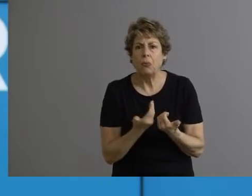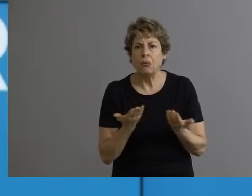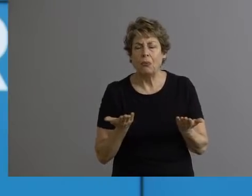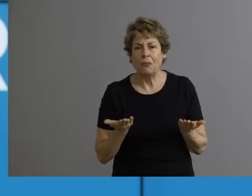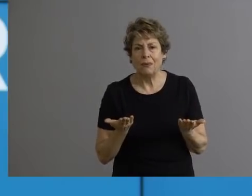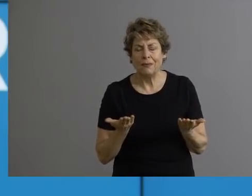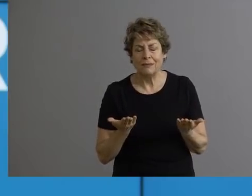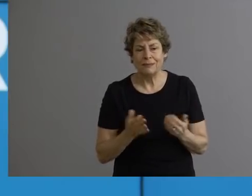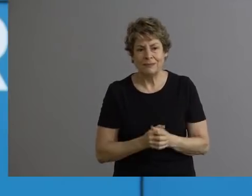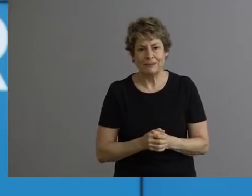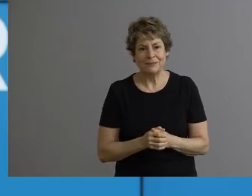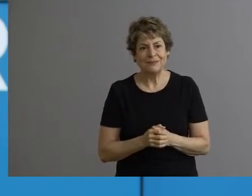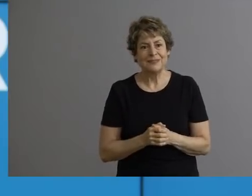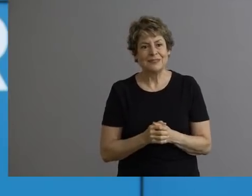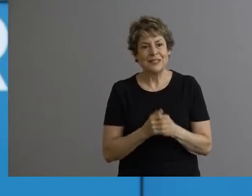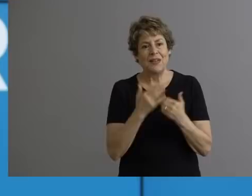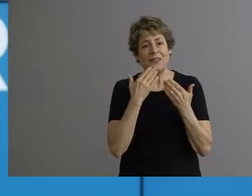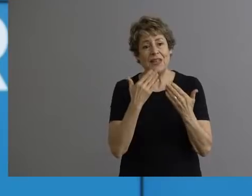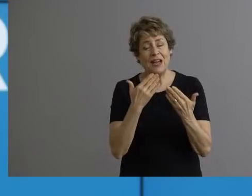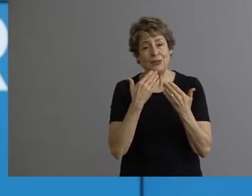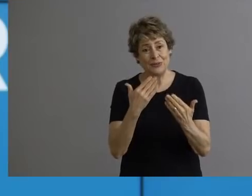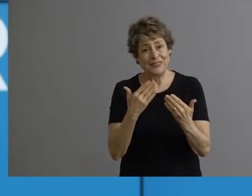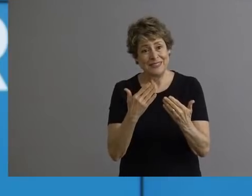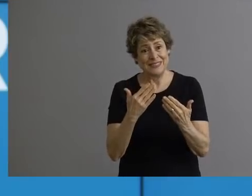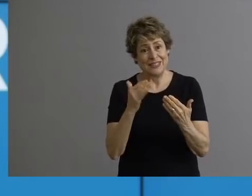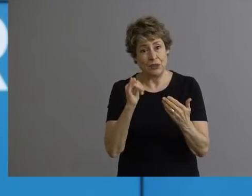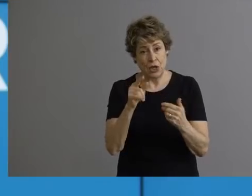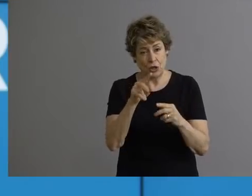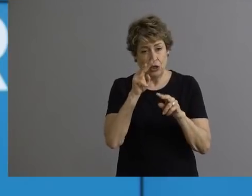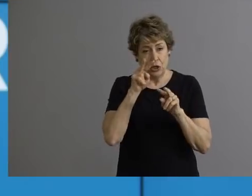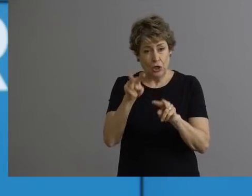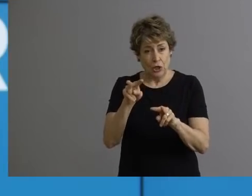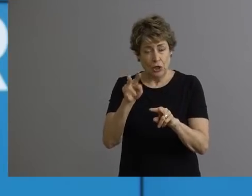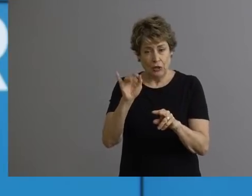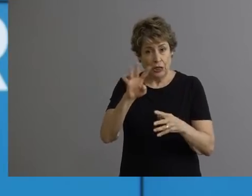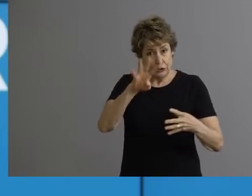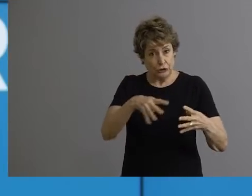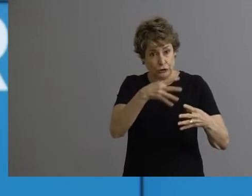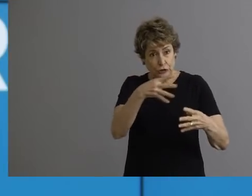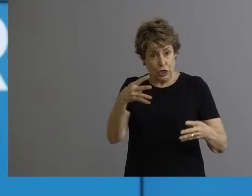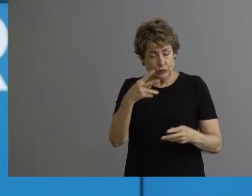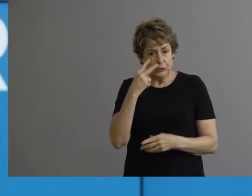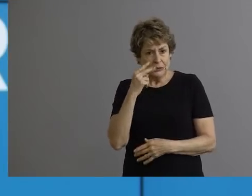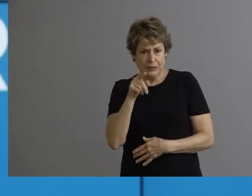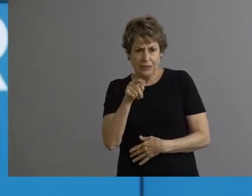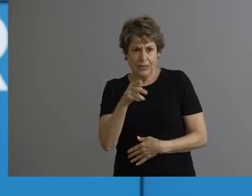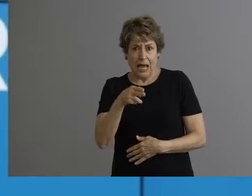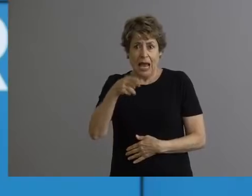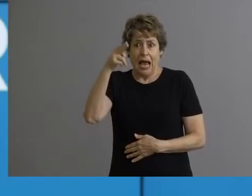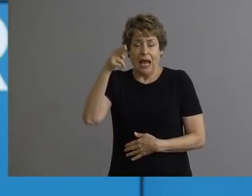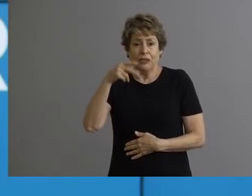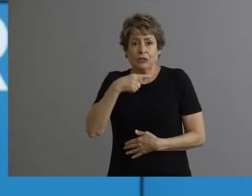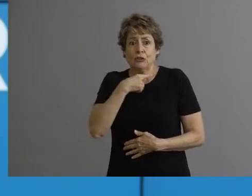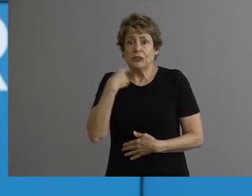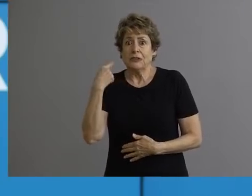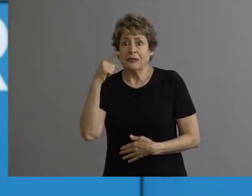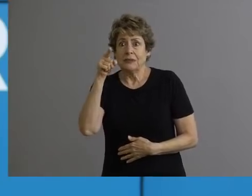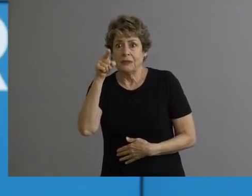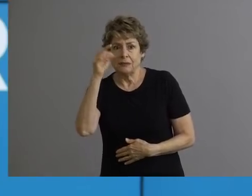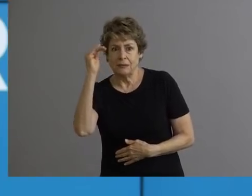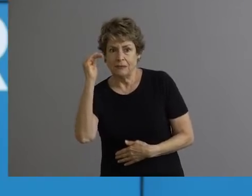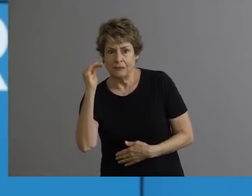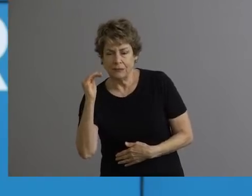at the highest risk activities, you look at the actions that the state has taken to date to break